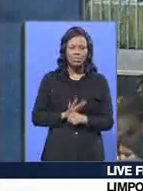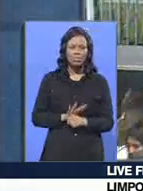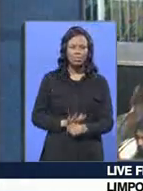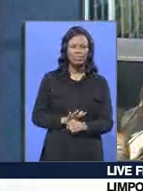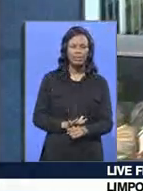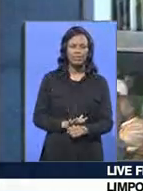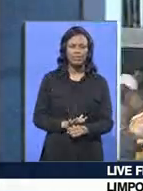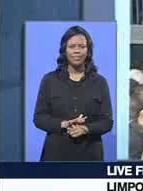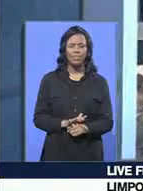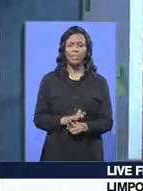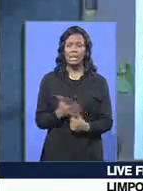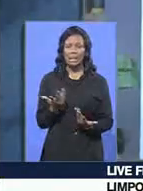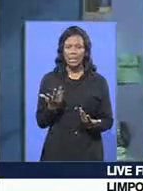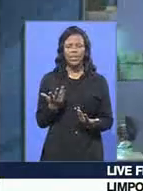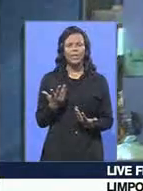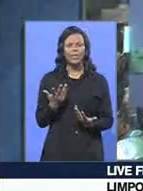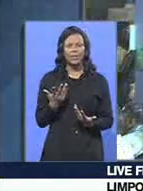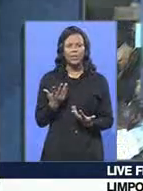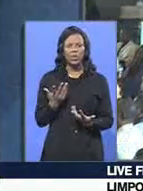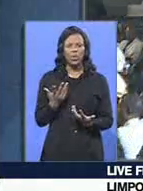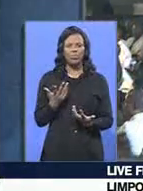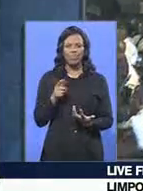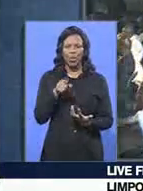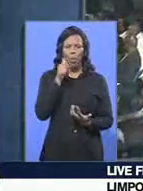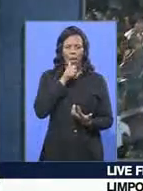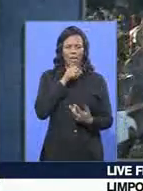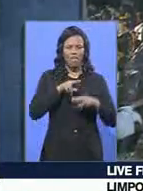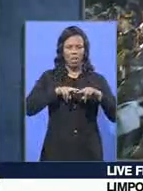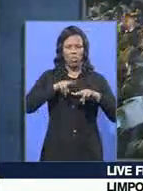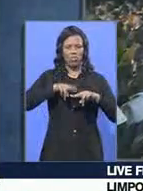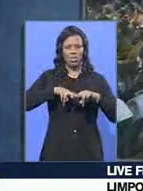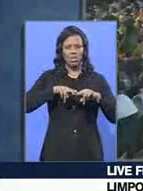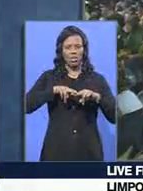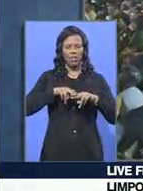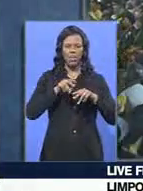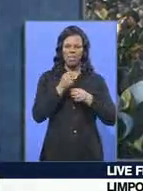and intense pressure that we had, in February